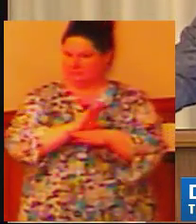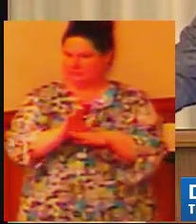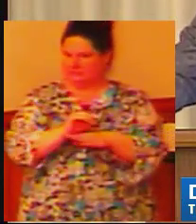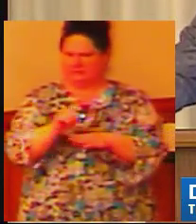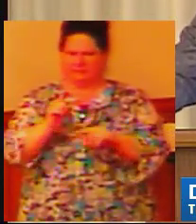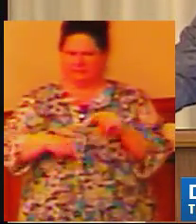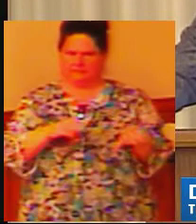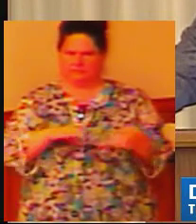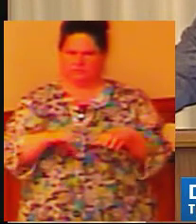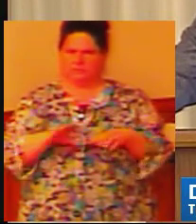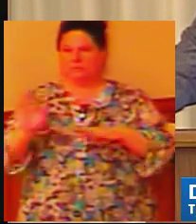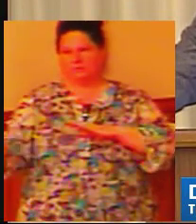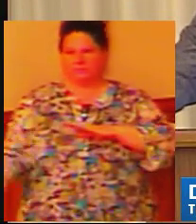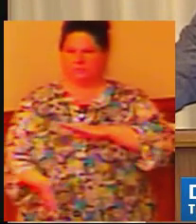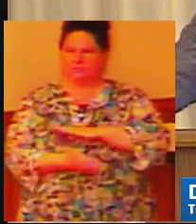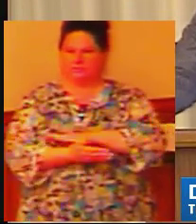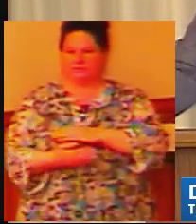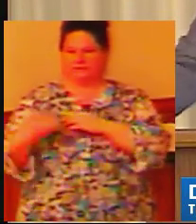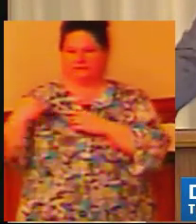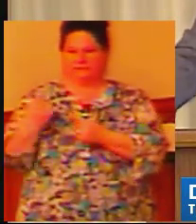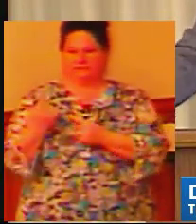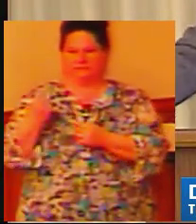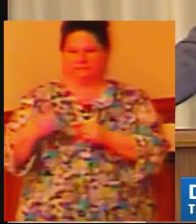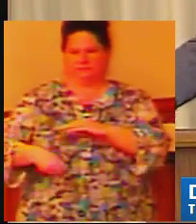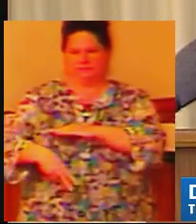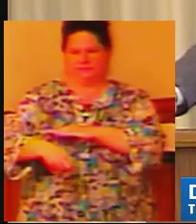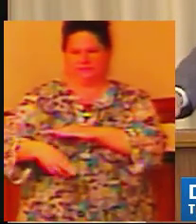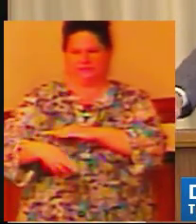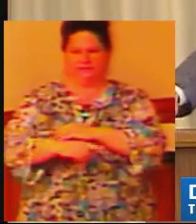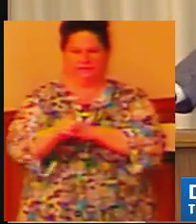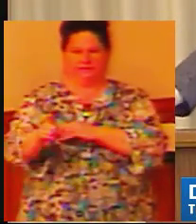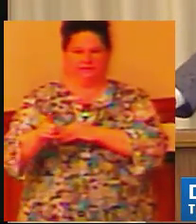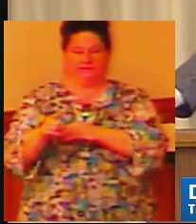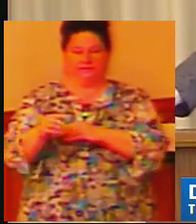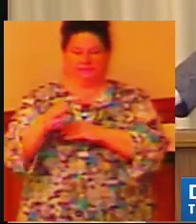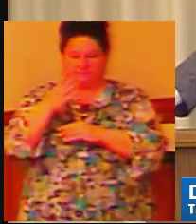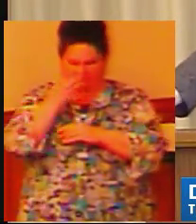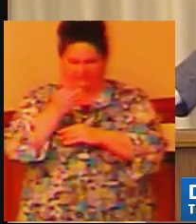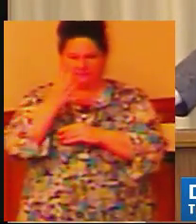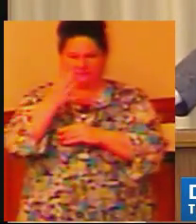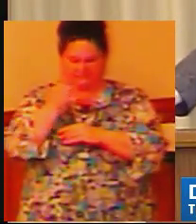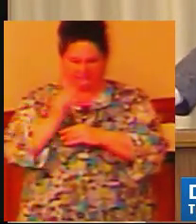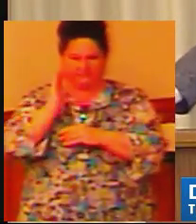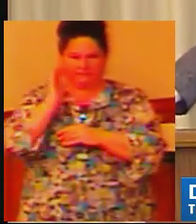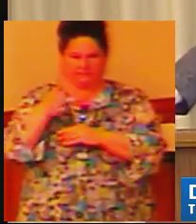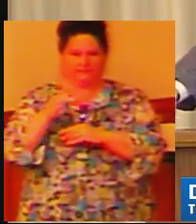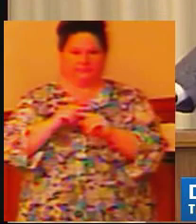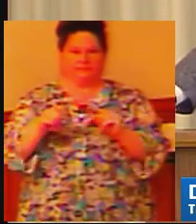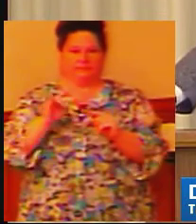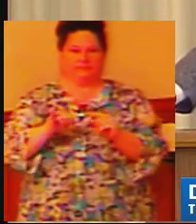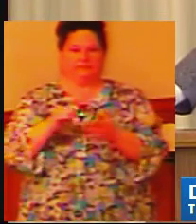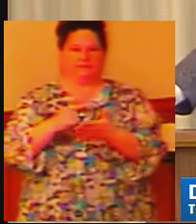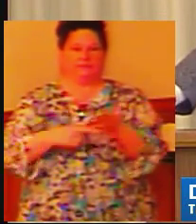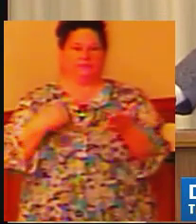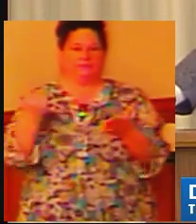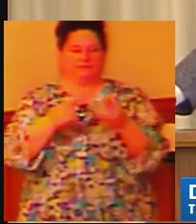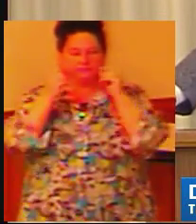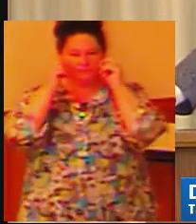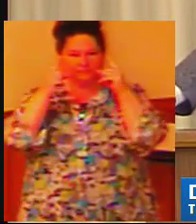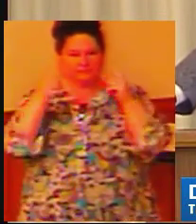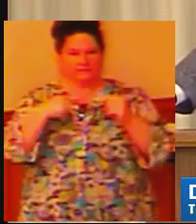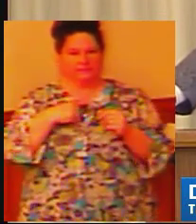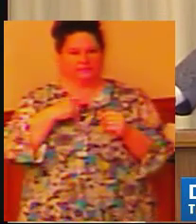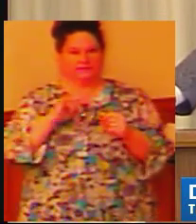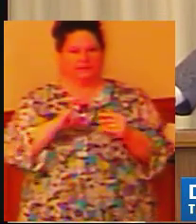can't do this all night until midnight, or you guys would be nodding off. But that's what always amazed me, was